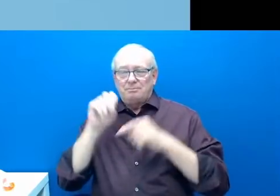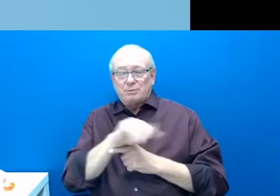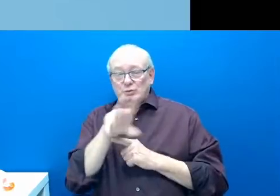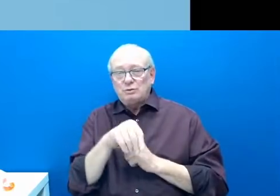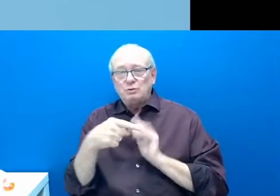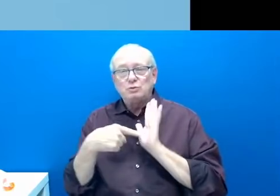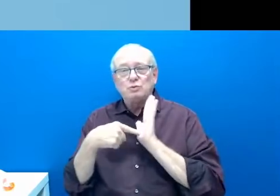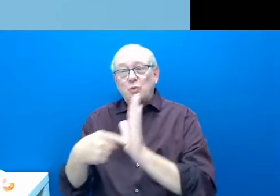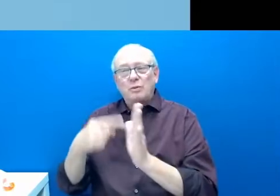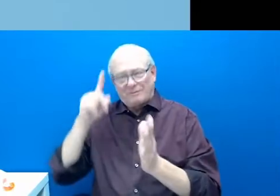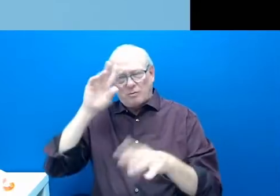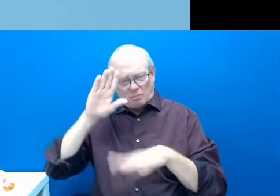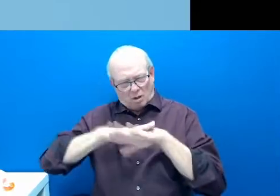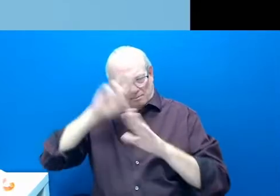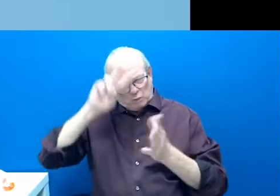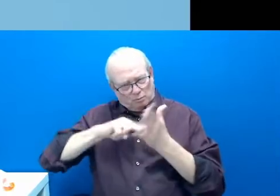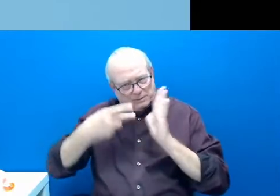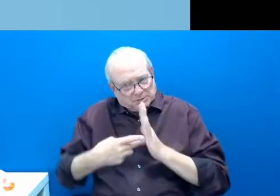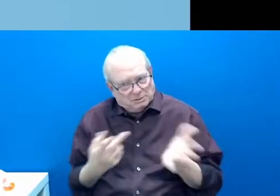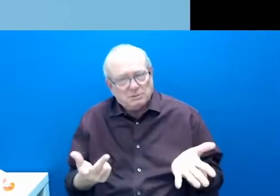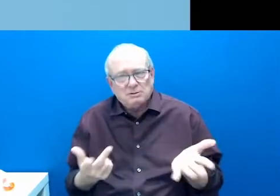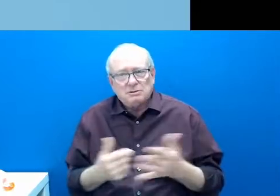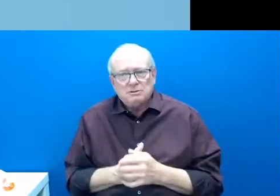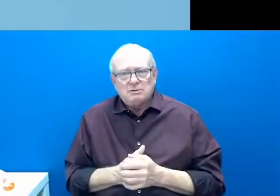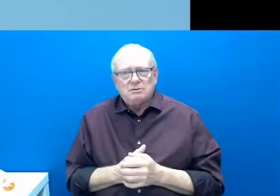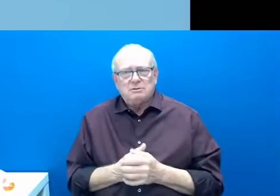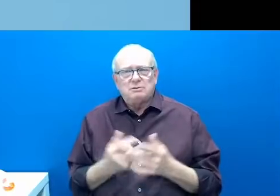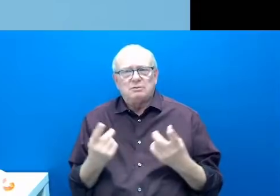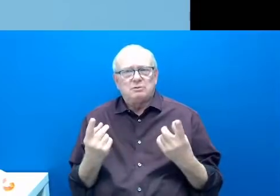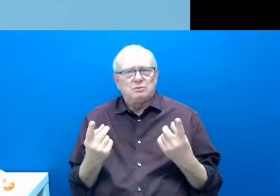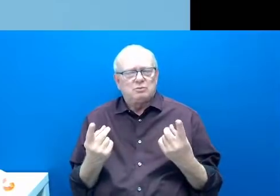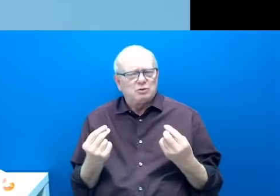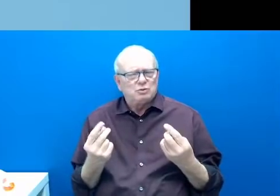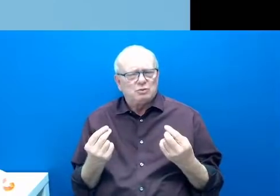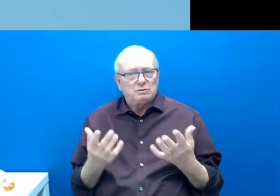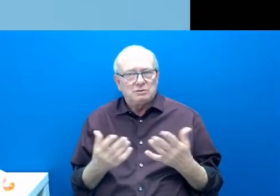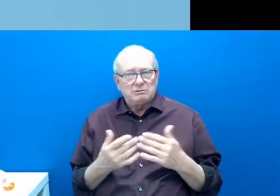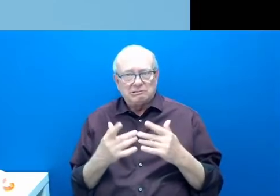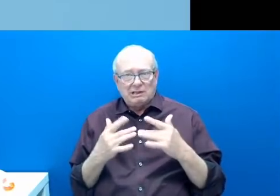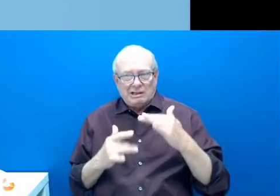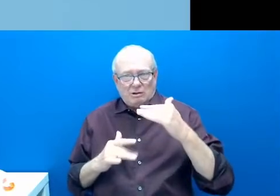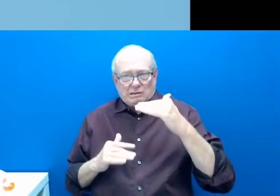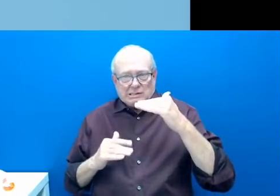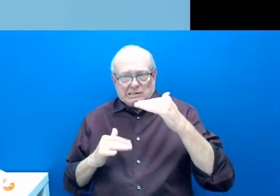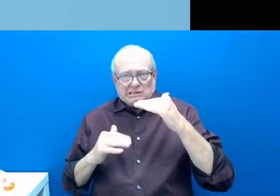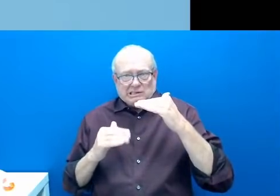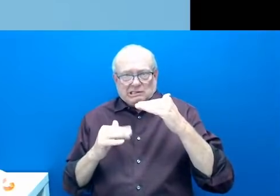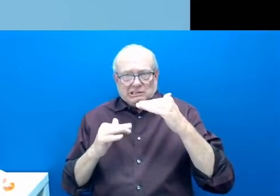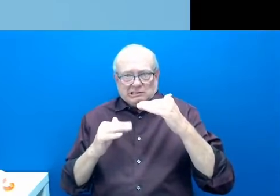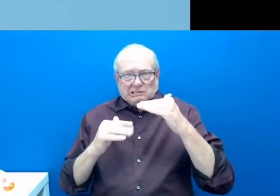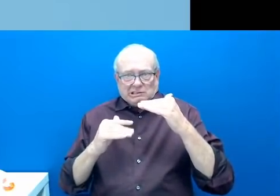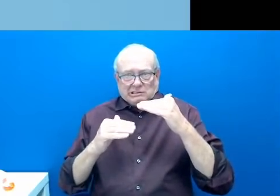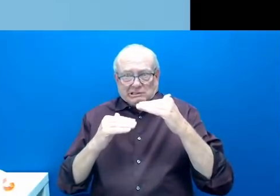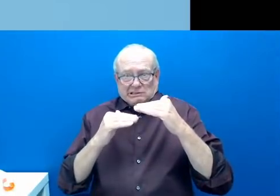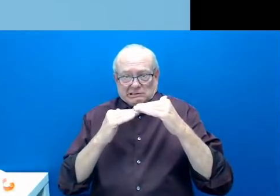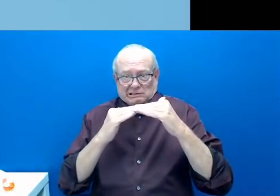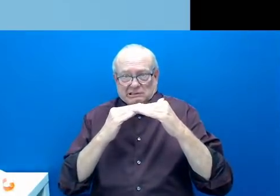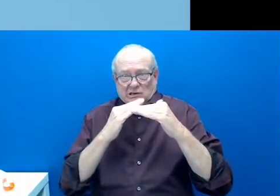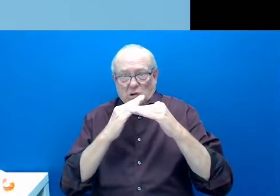about. So how do we deal with this when we are getting right up to that surge bed